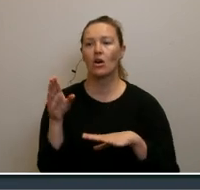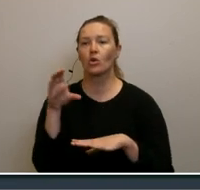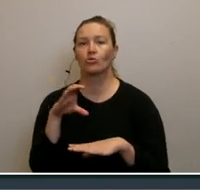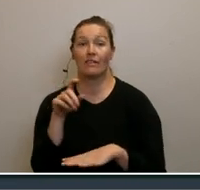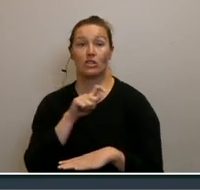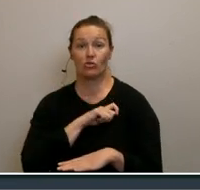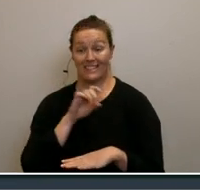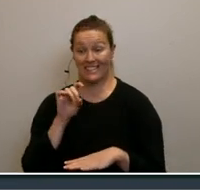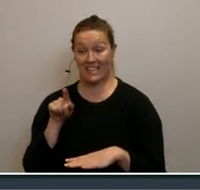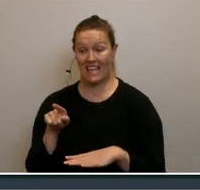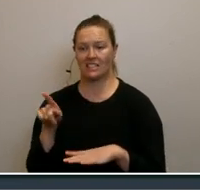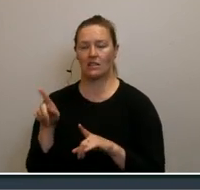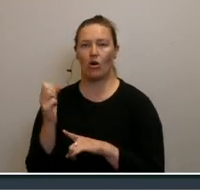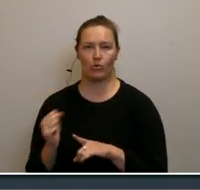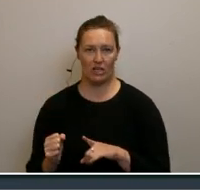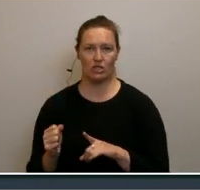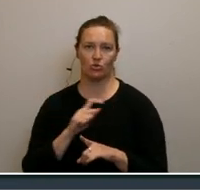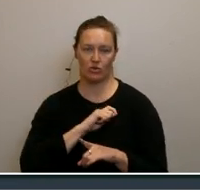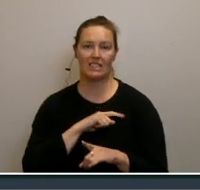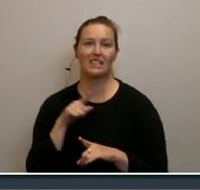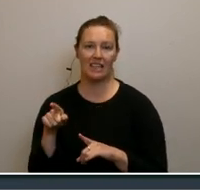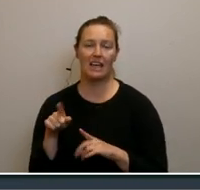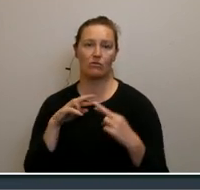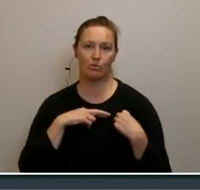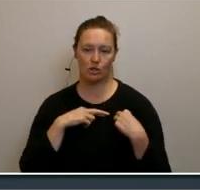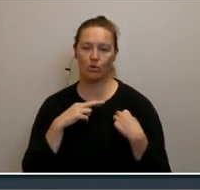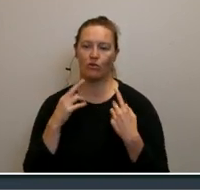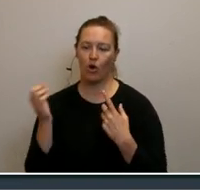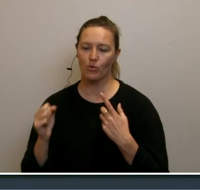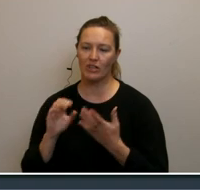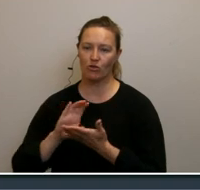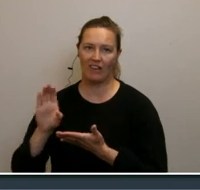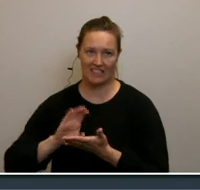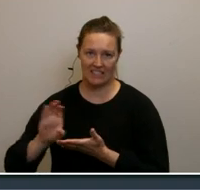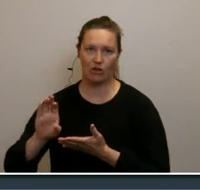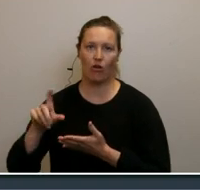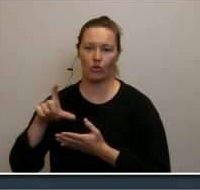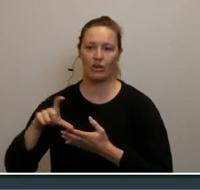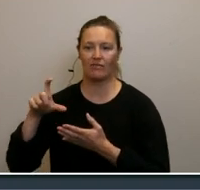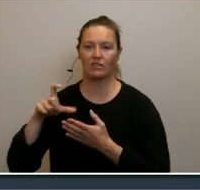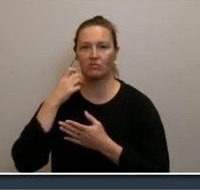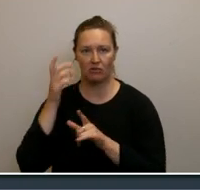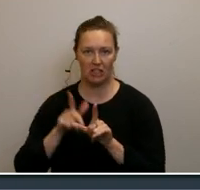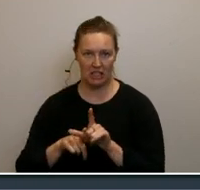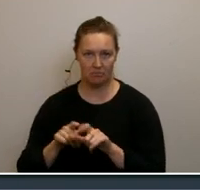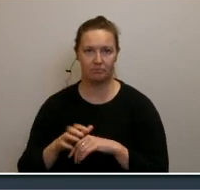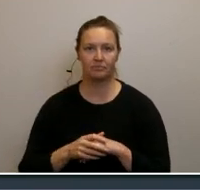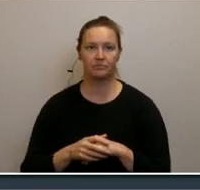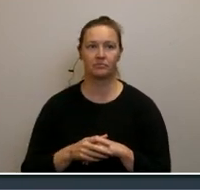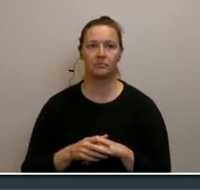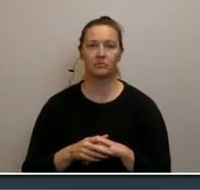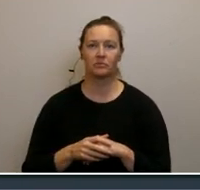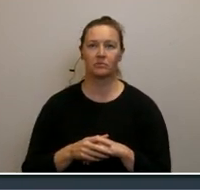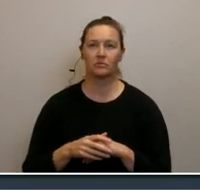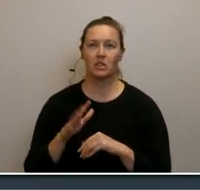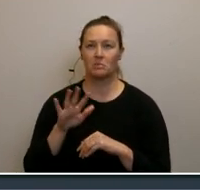Cranford Trust itself is the Operational Trust, which is responsible for the operational funding of Cranford on an annual basis. It's about a